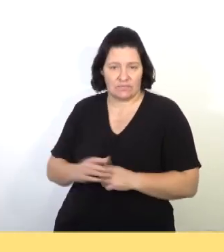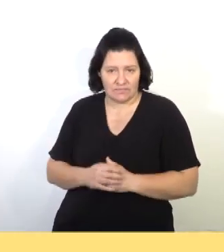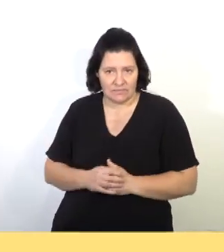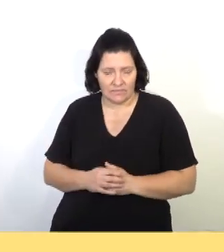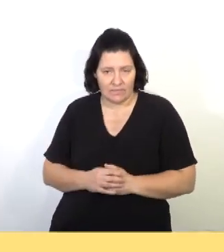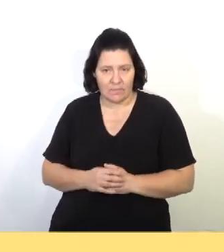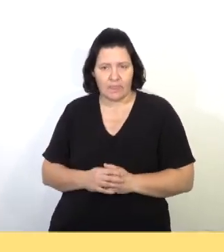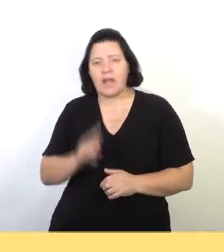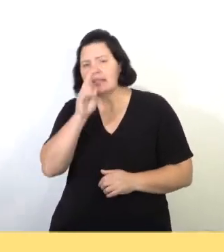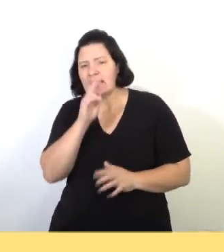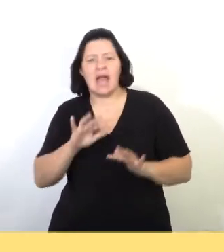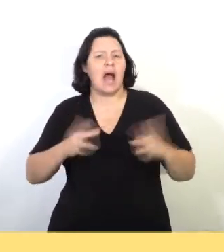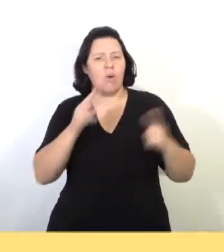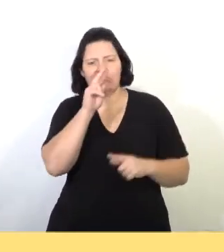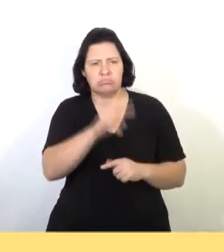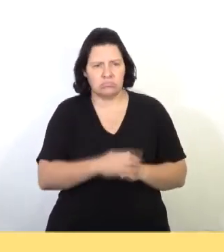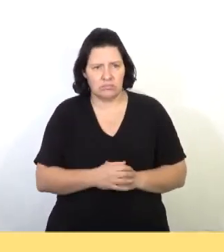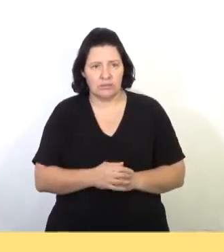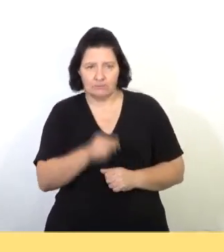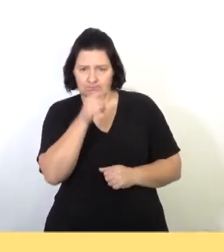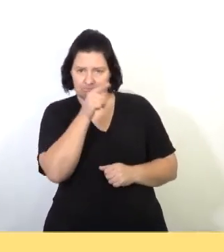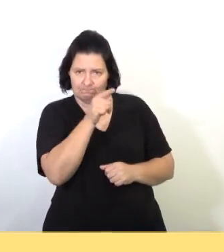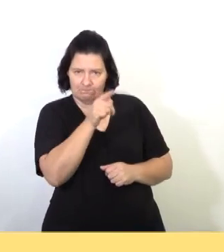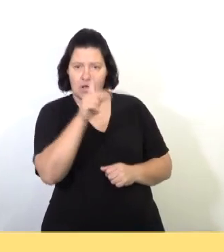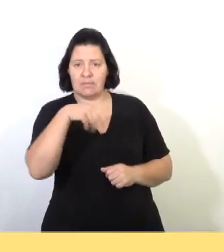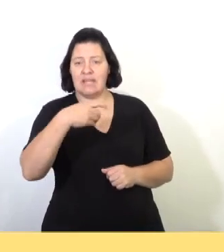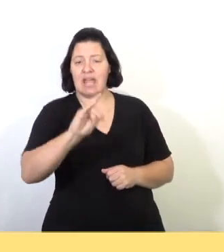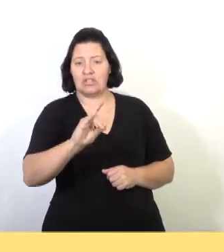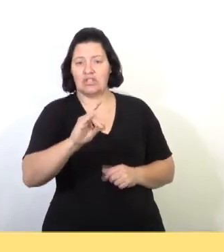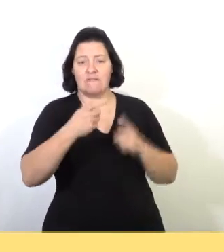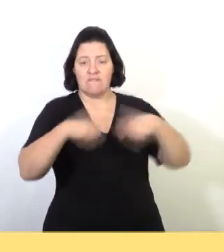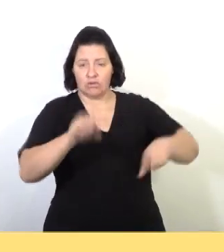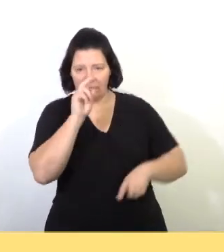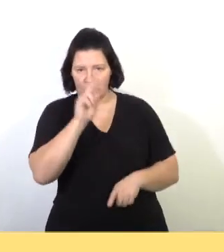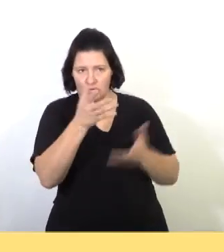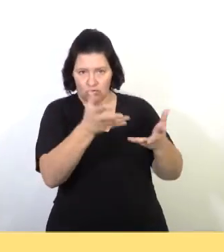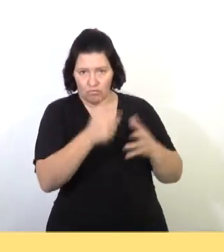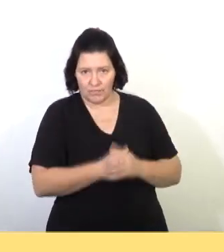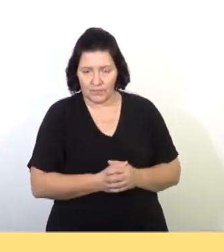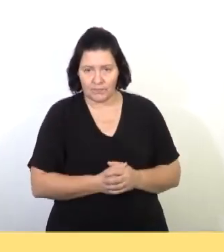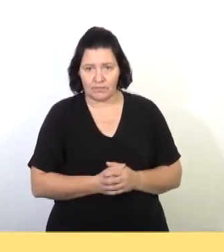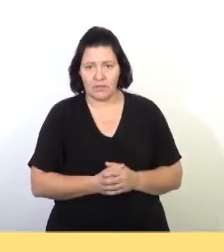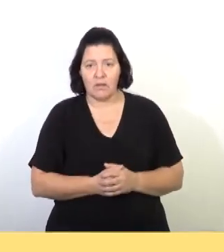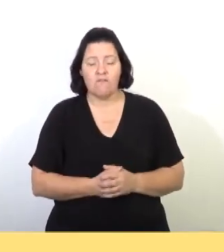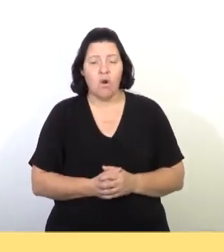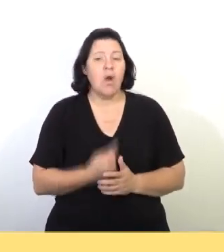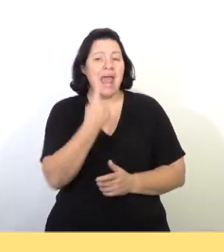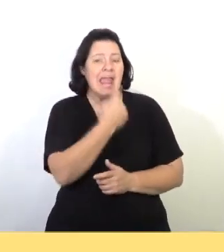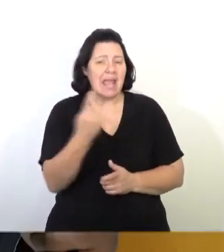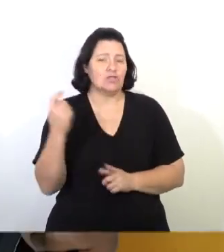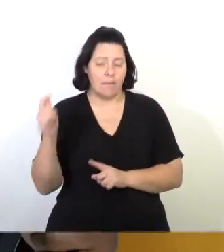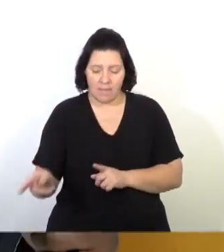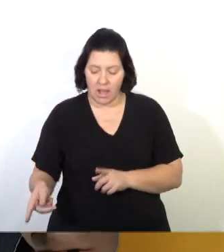cash. Let's see how this looks like. This is how our petty cash voucher looks like. So for